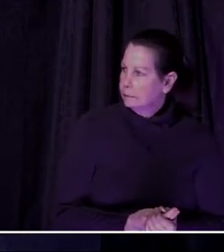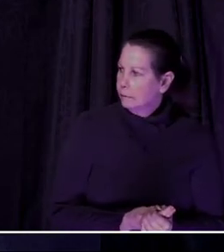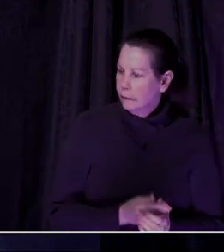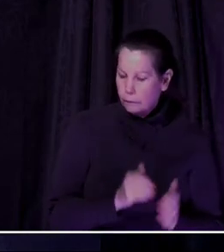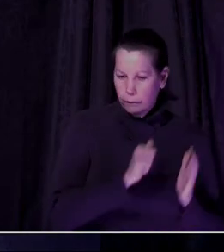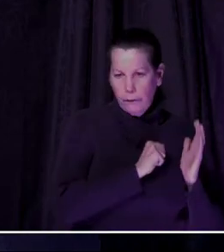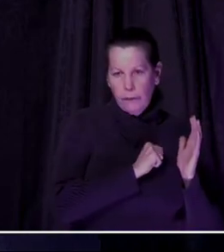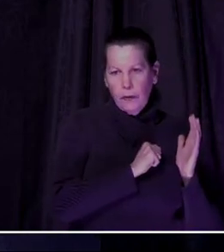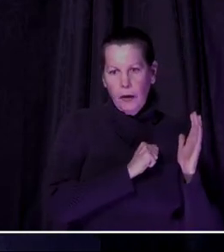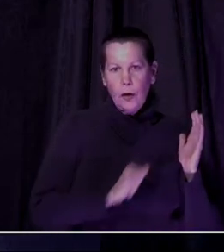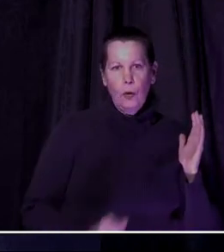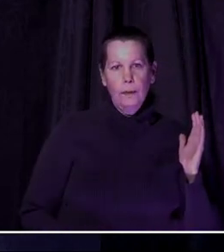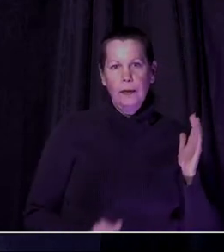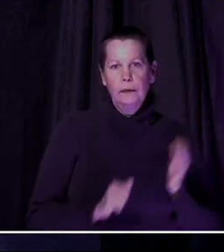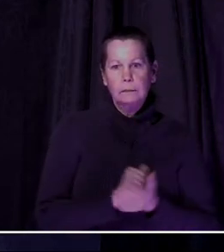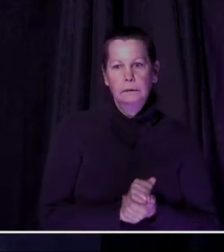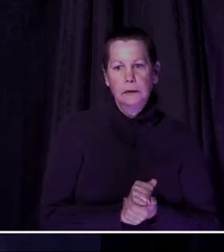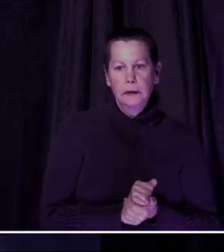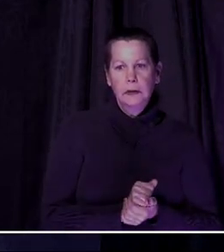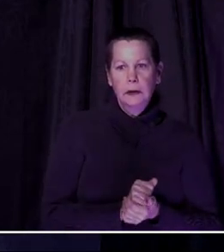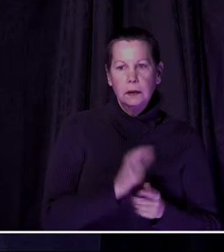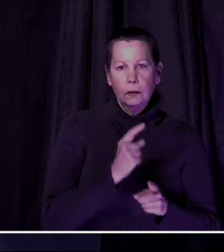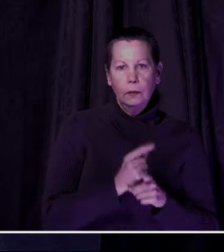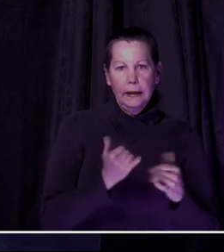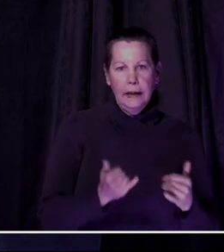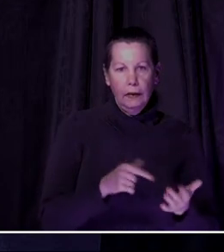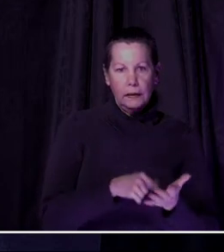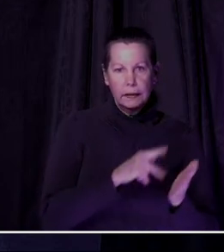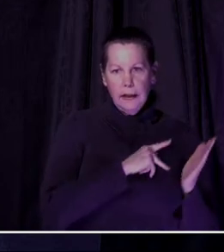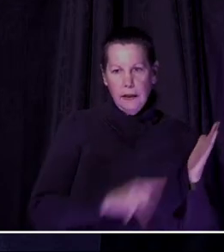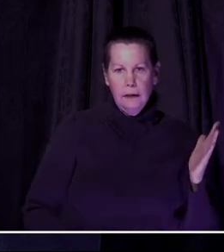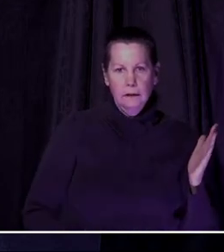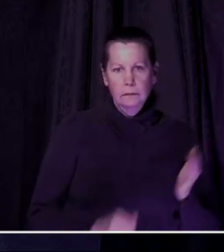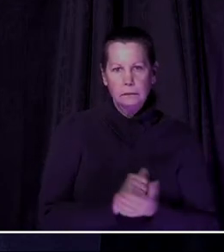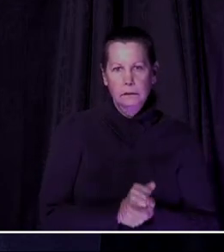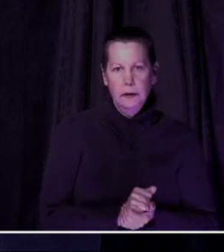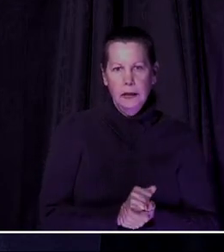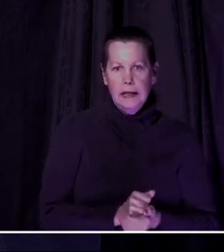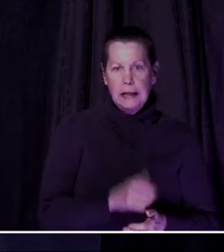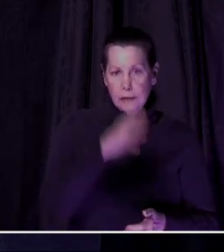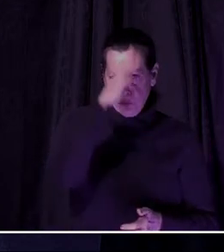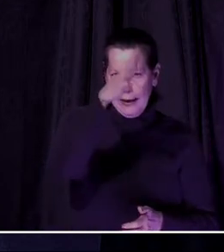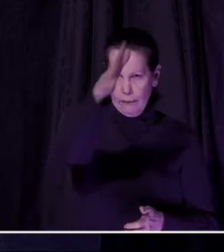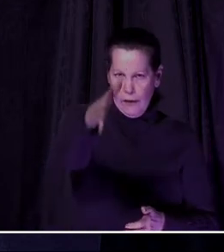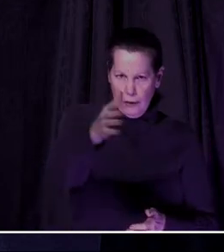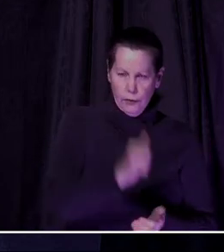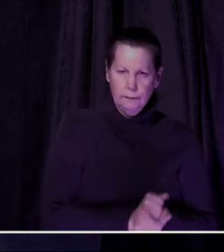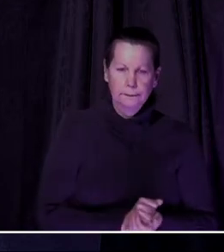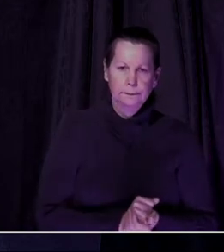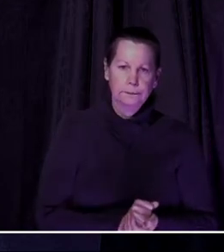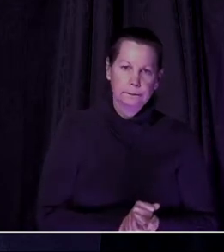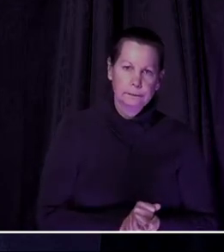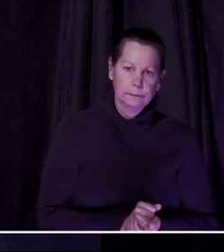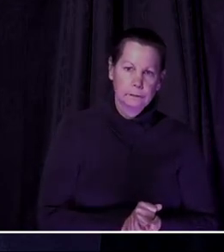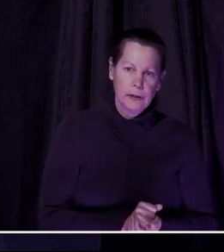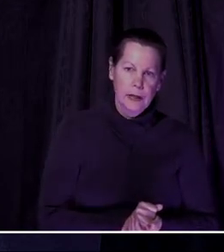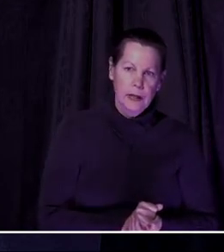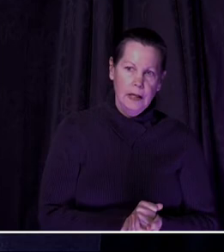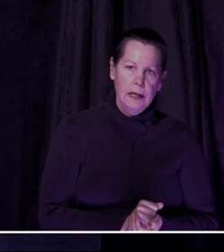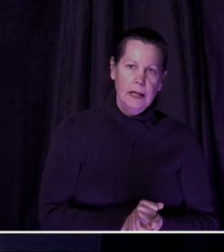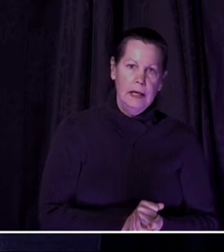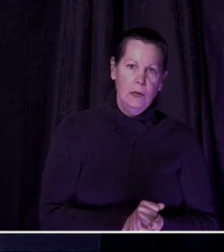Agrippa, this King Agrippa right now that I'm talking about, his grandfather, he was on the